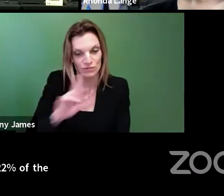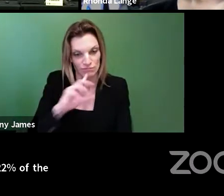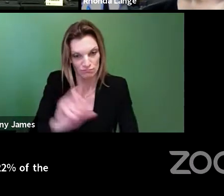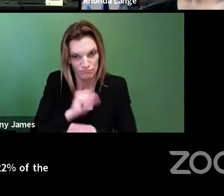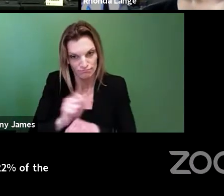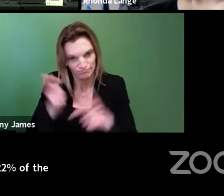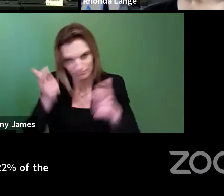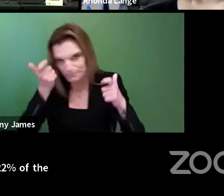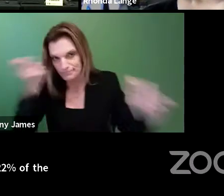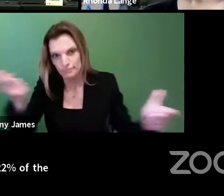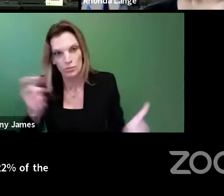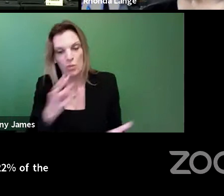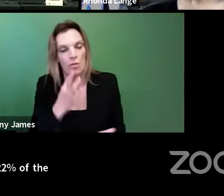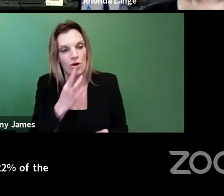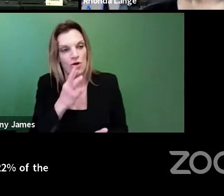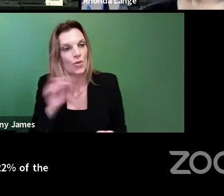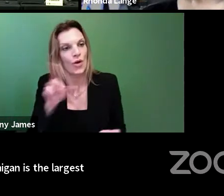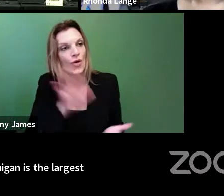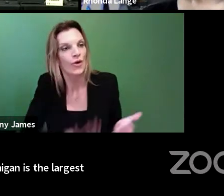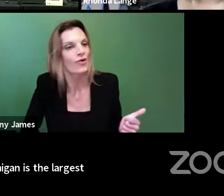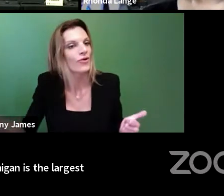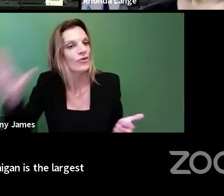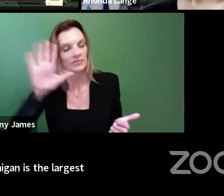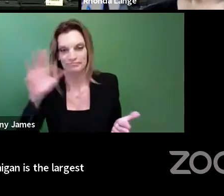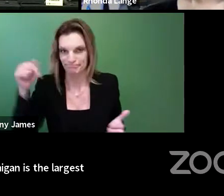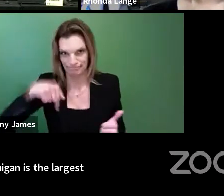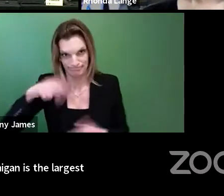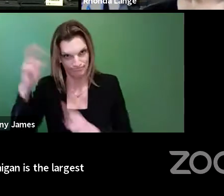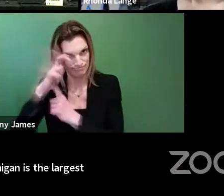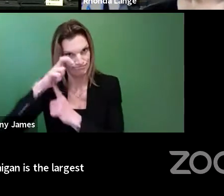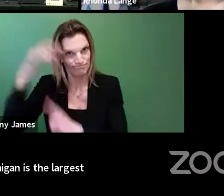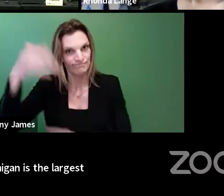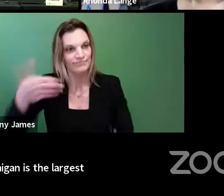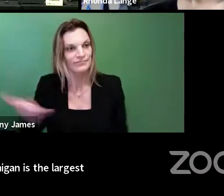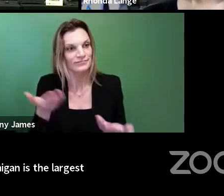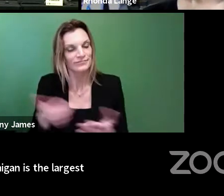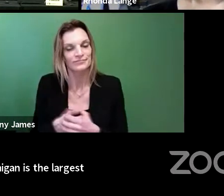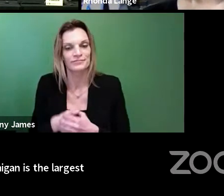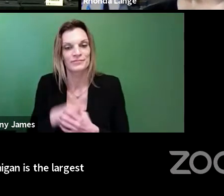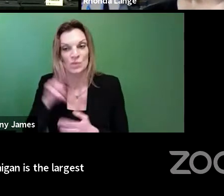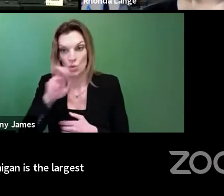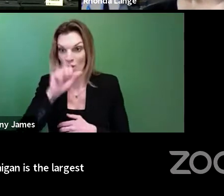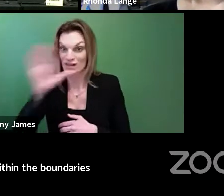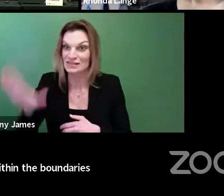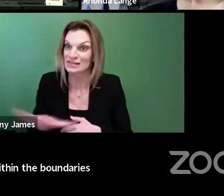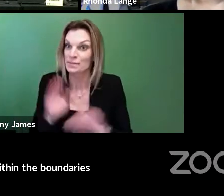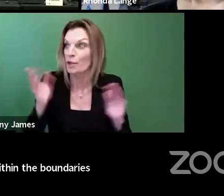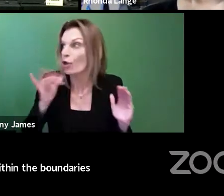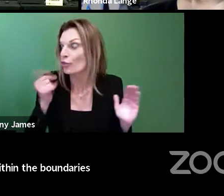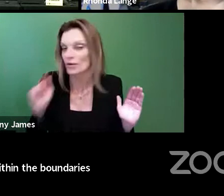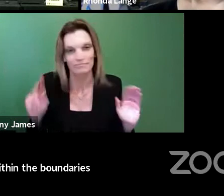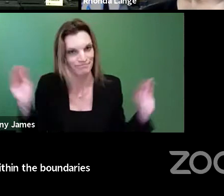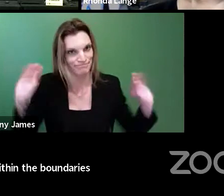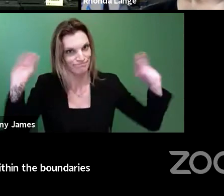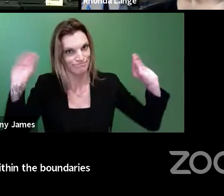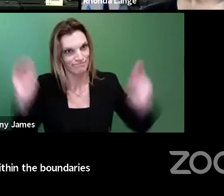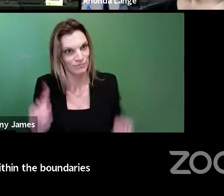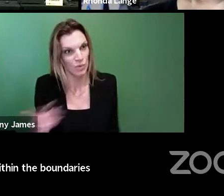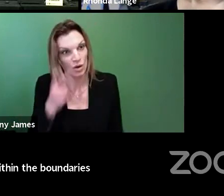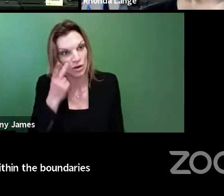body of fresh water entirely within the boundaries of the United States. I found this information